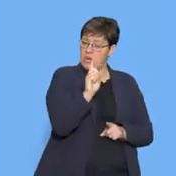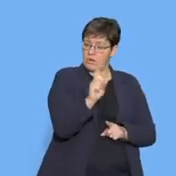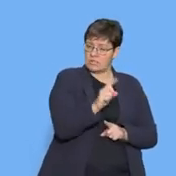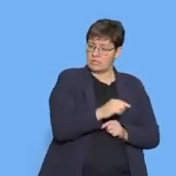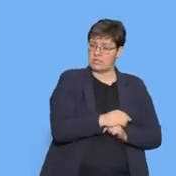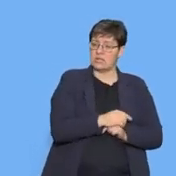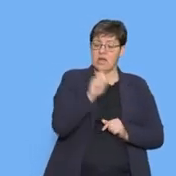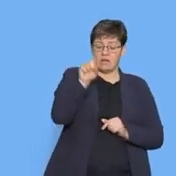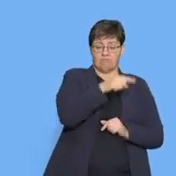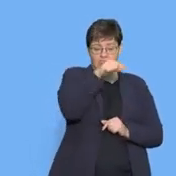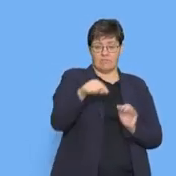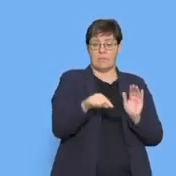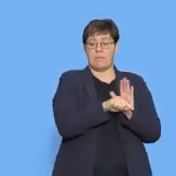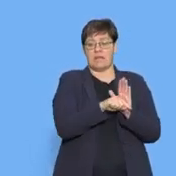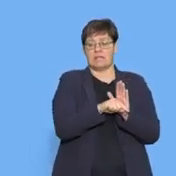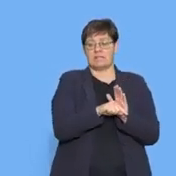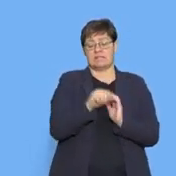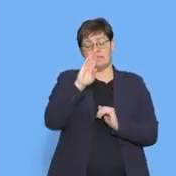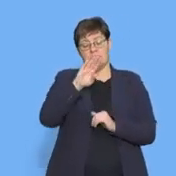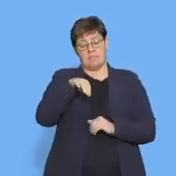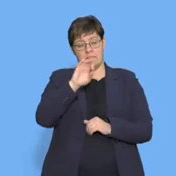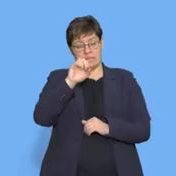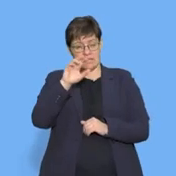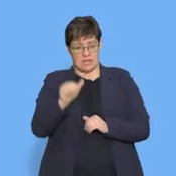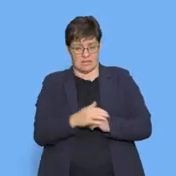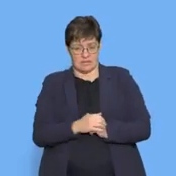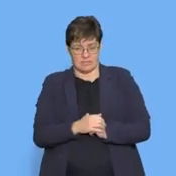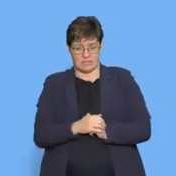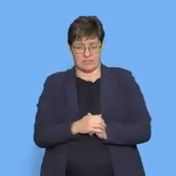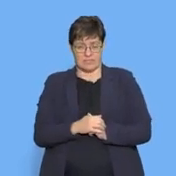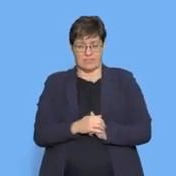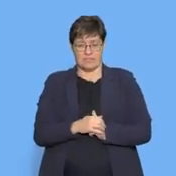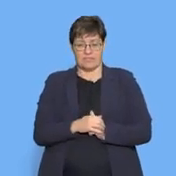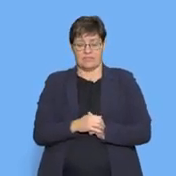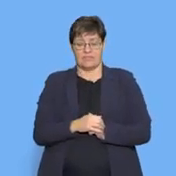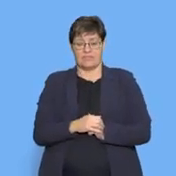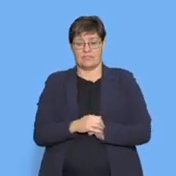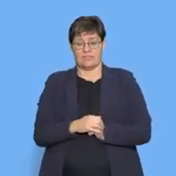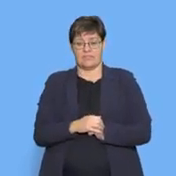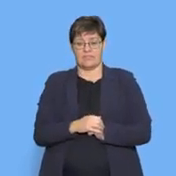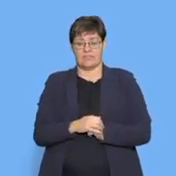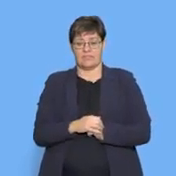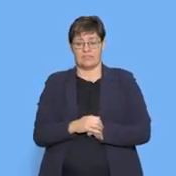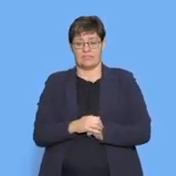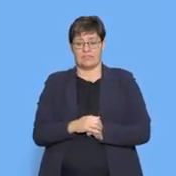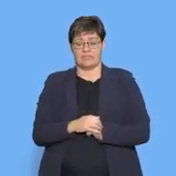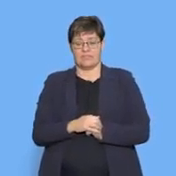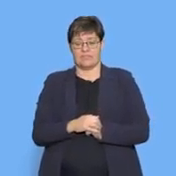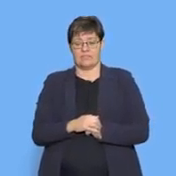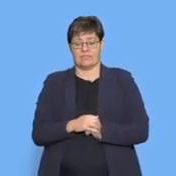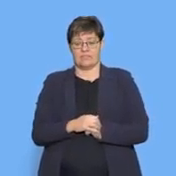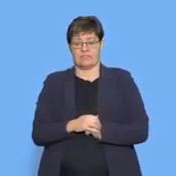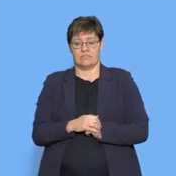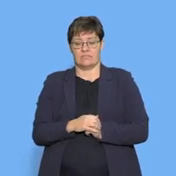you remember? It was that big angle minus the small angle. This is what g1 was. Okay, so we're going to substitute that in